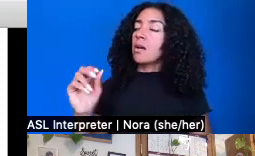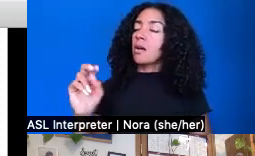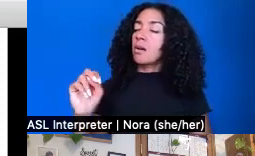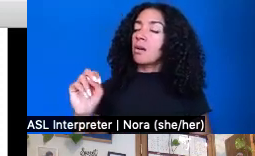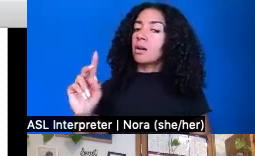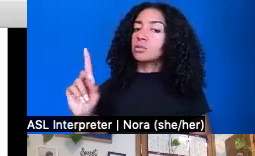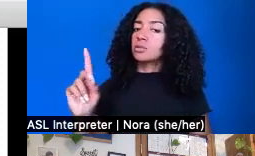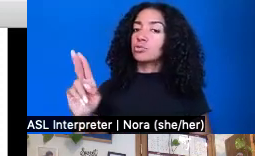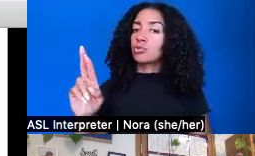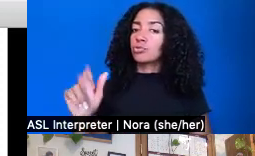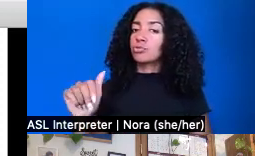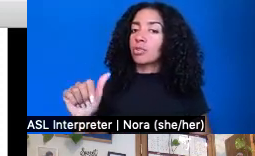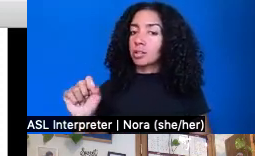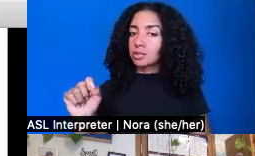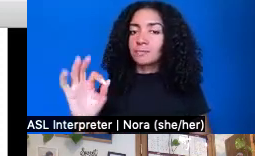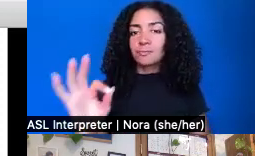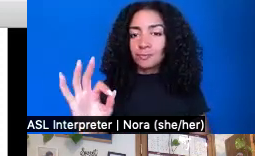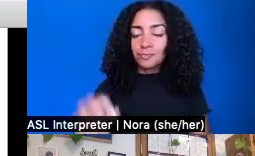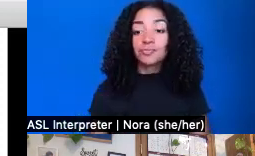Angeline, are you going to jump on the mic?